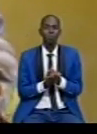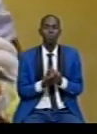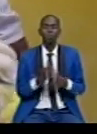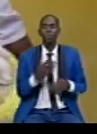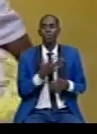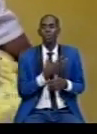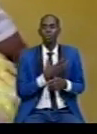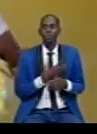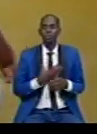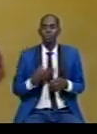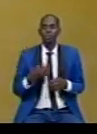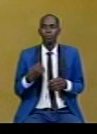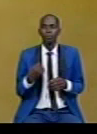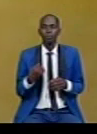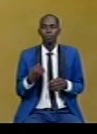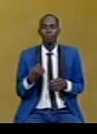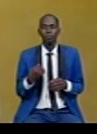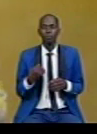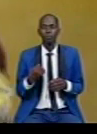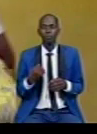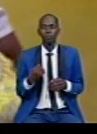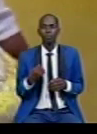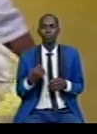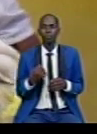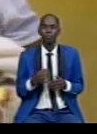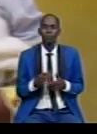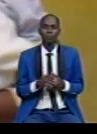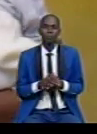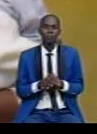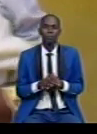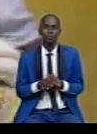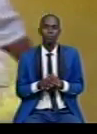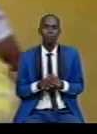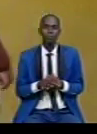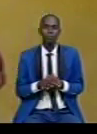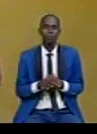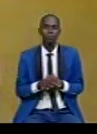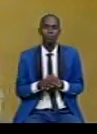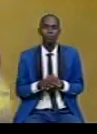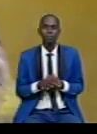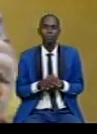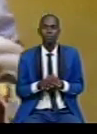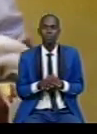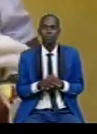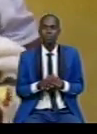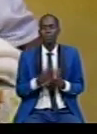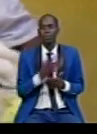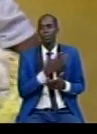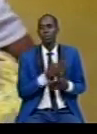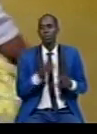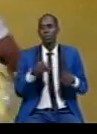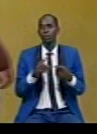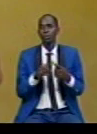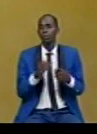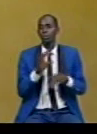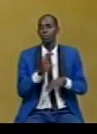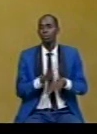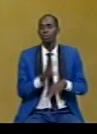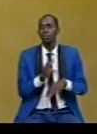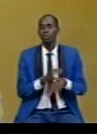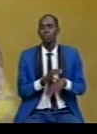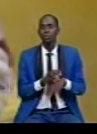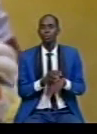tell him the dream. I forget to tell him. And we did the morning devotion together. I went to church, and my husband went to his